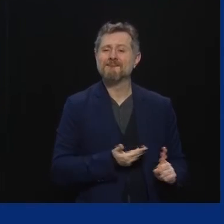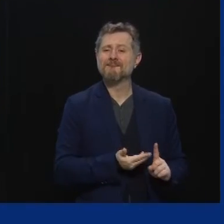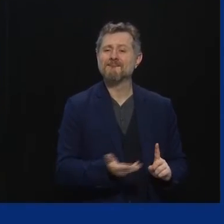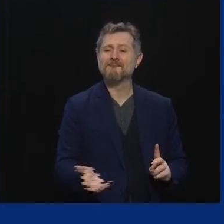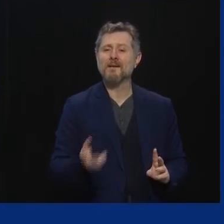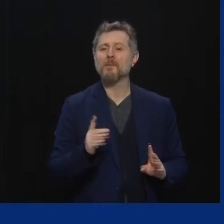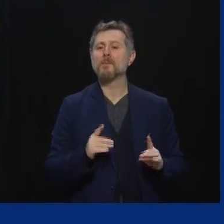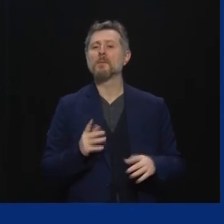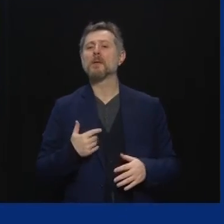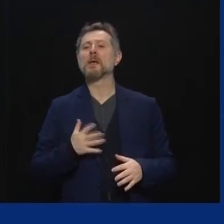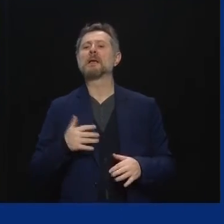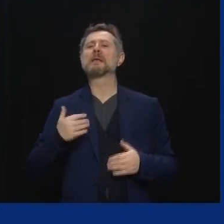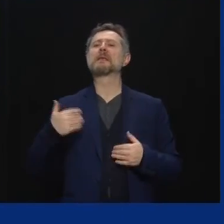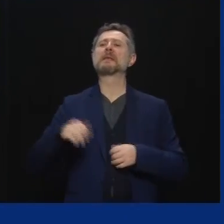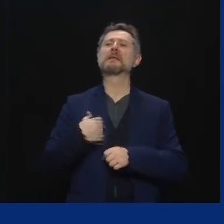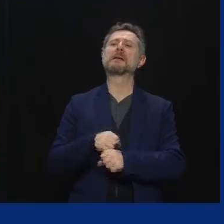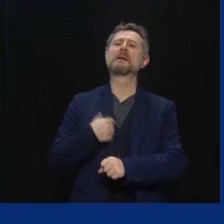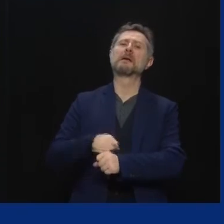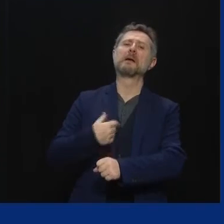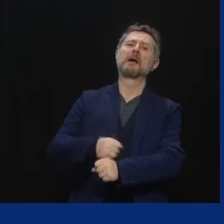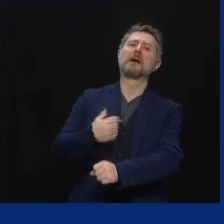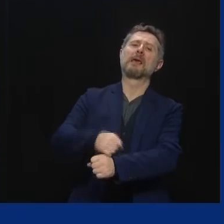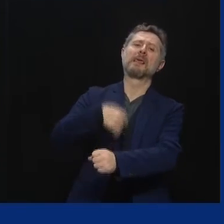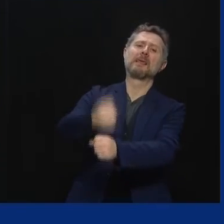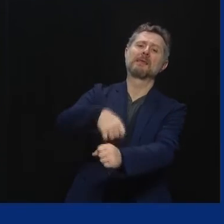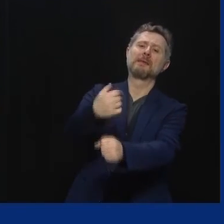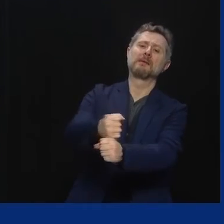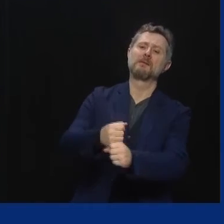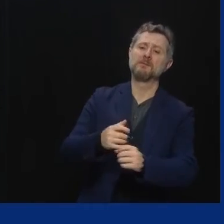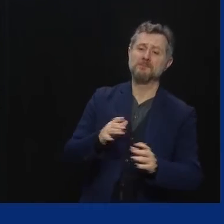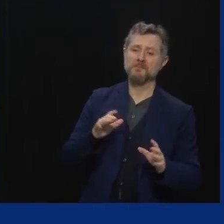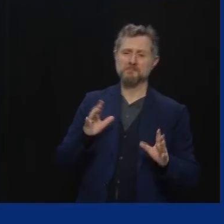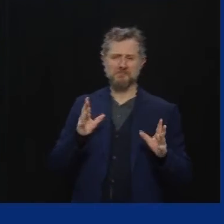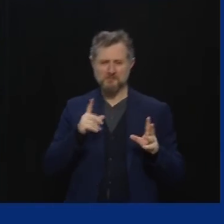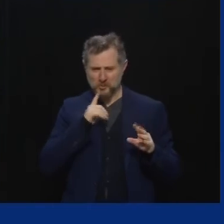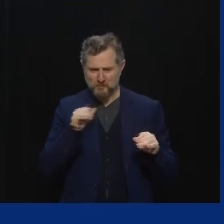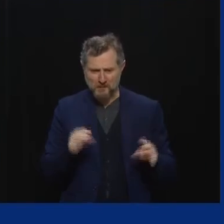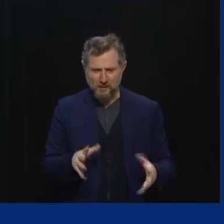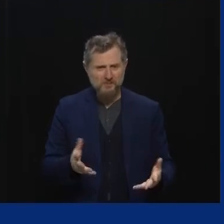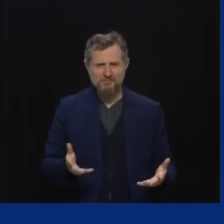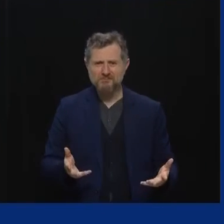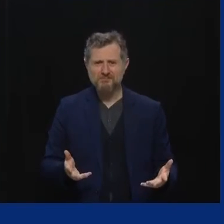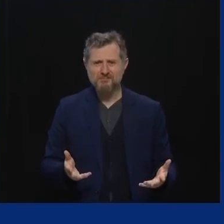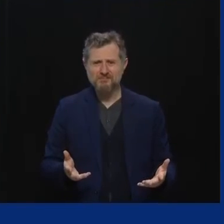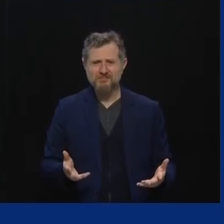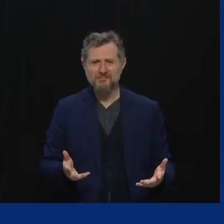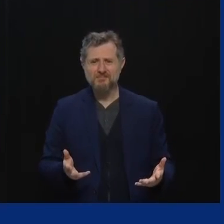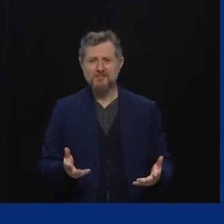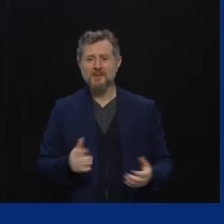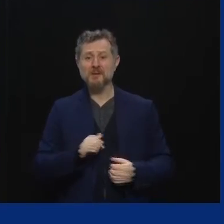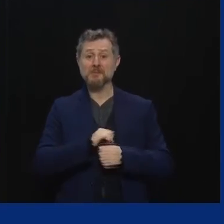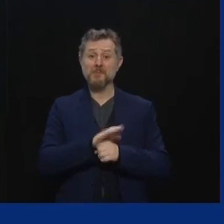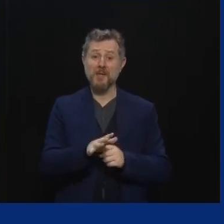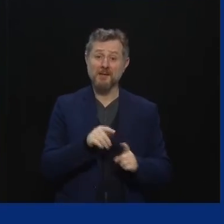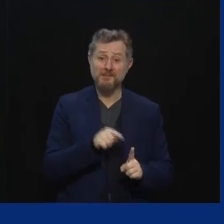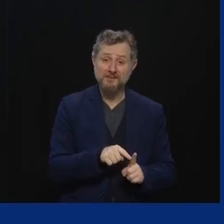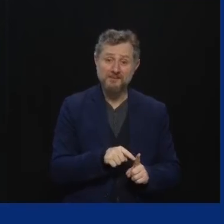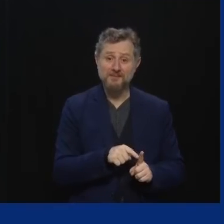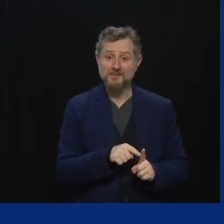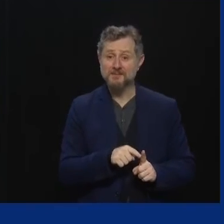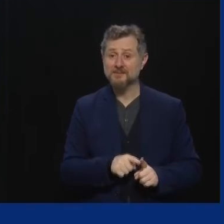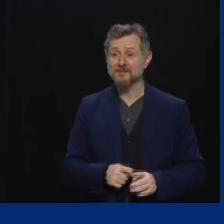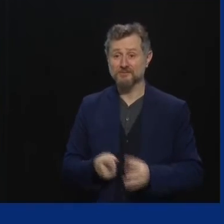to development. This is the miracle of science, is that this pandemic launched in the state of New